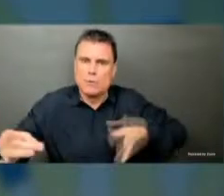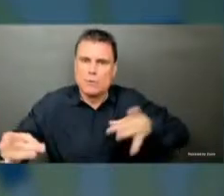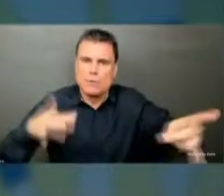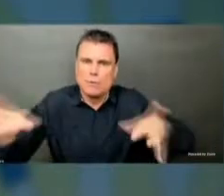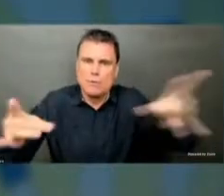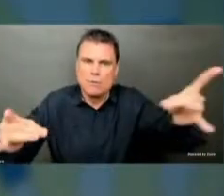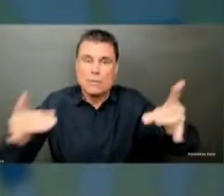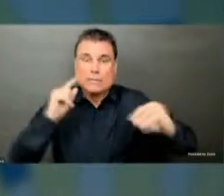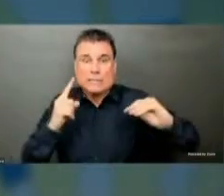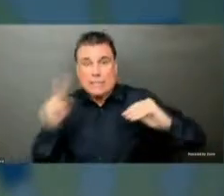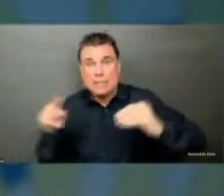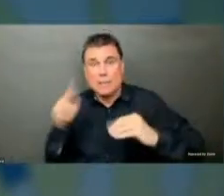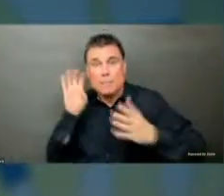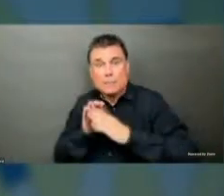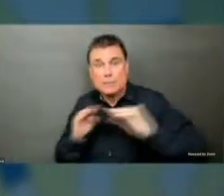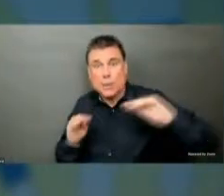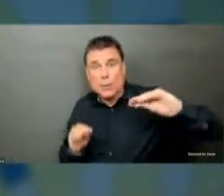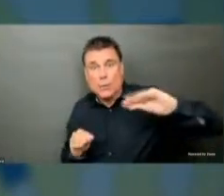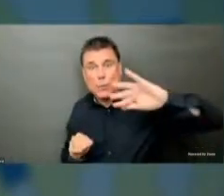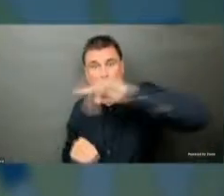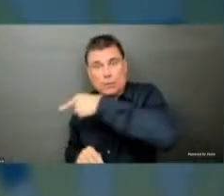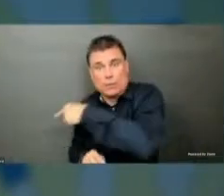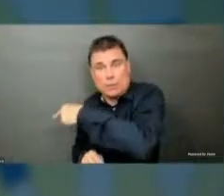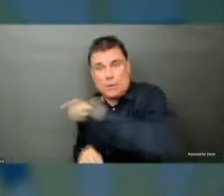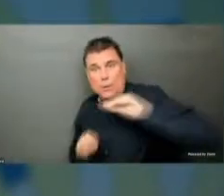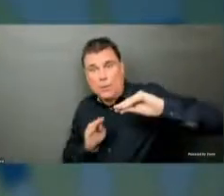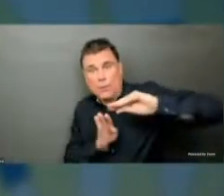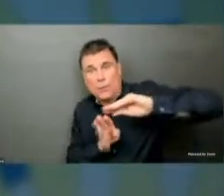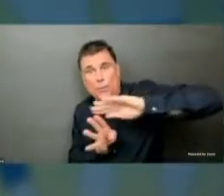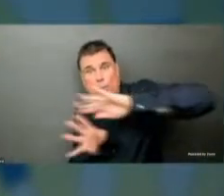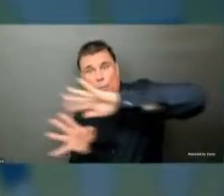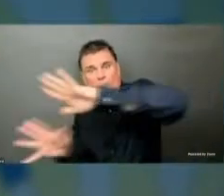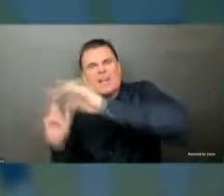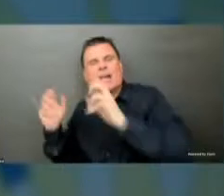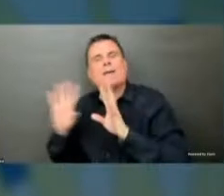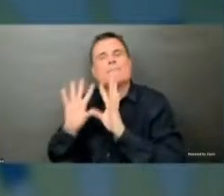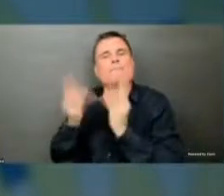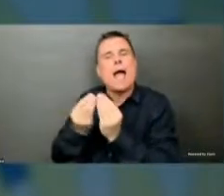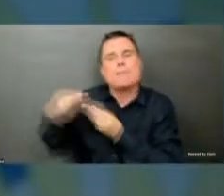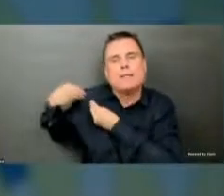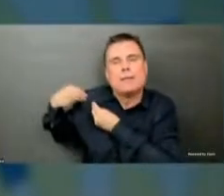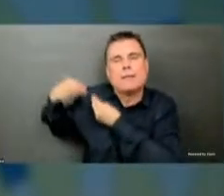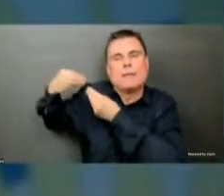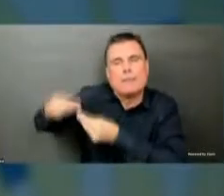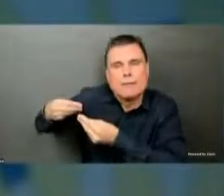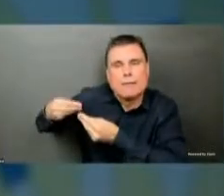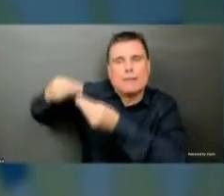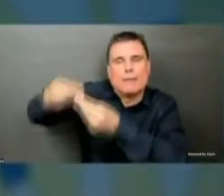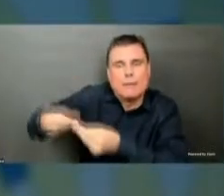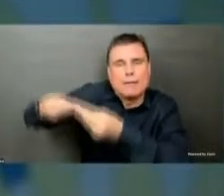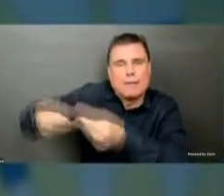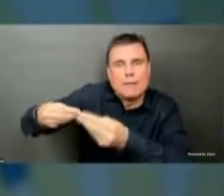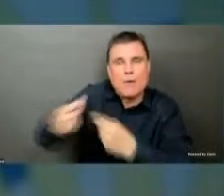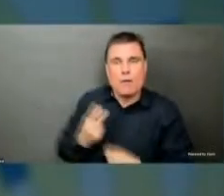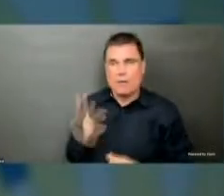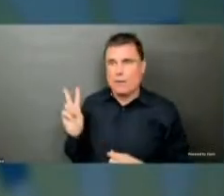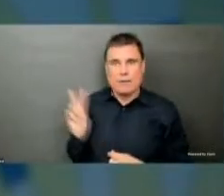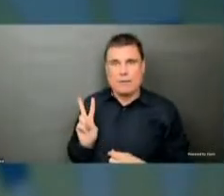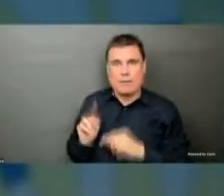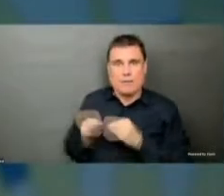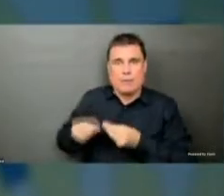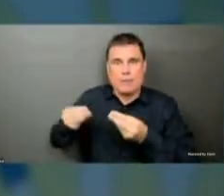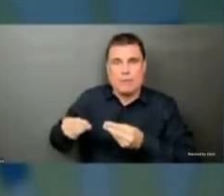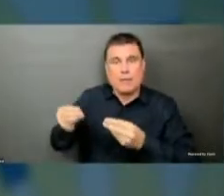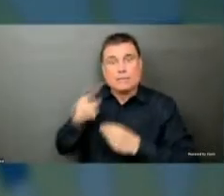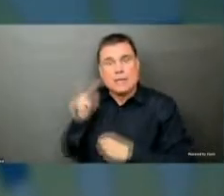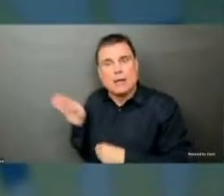ancestry tree with the ones that are on the same line or the same fork being more closely related. So they would be brothers